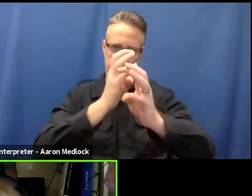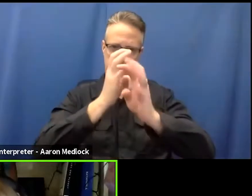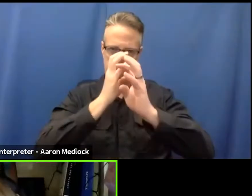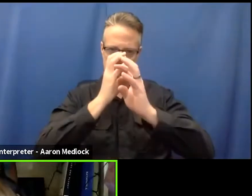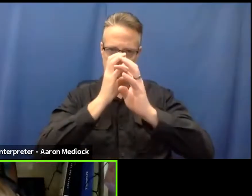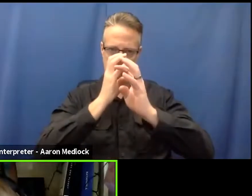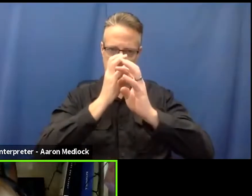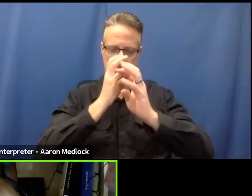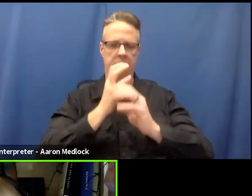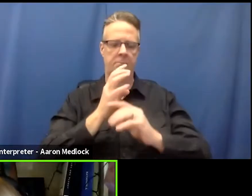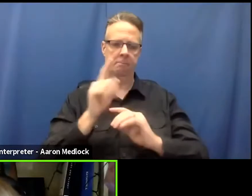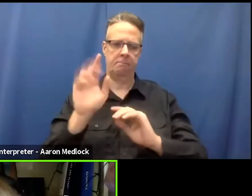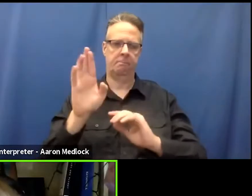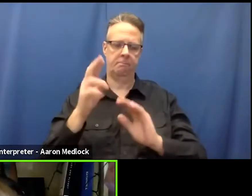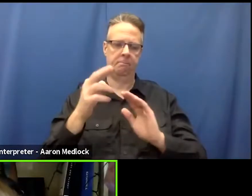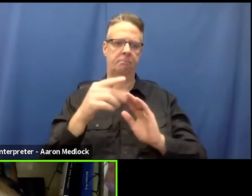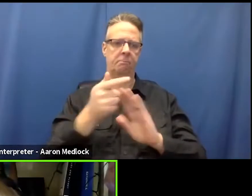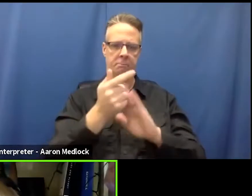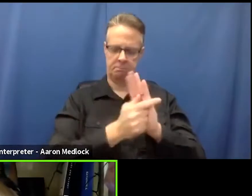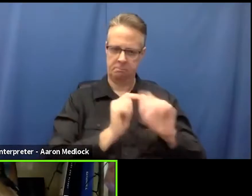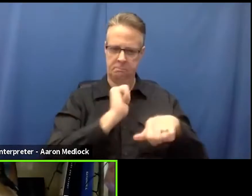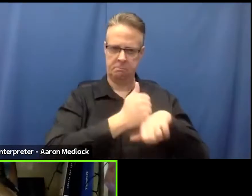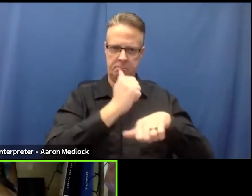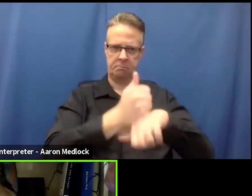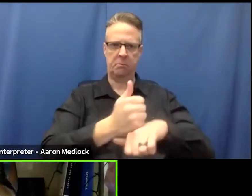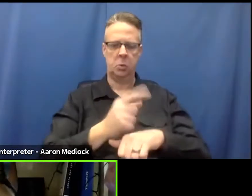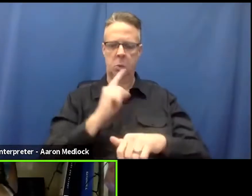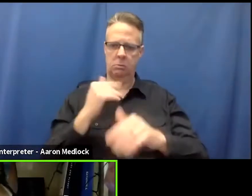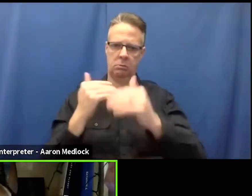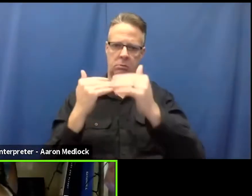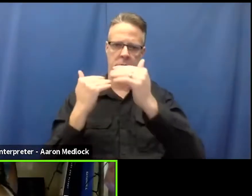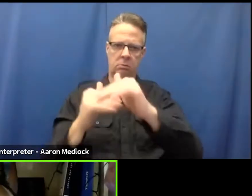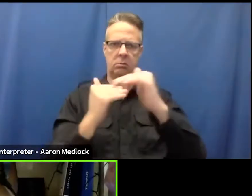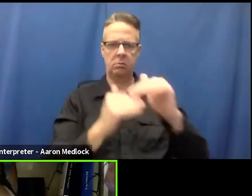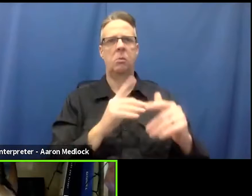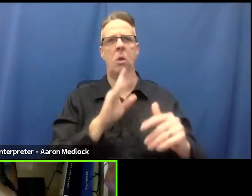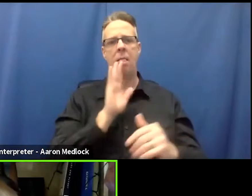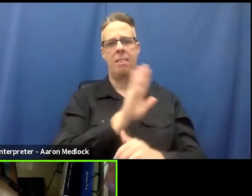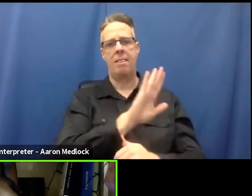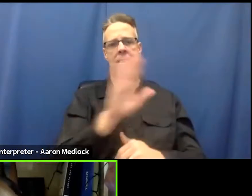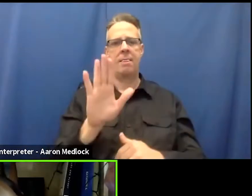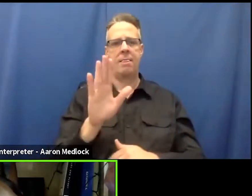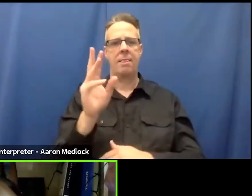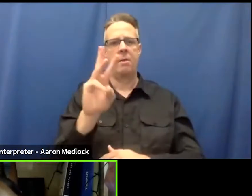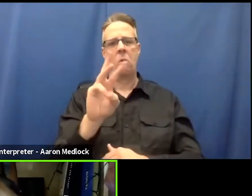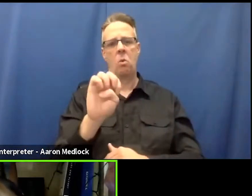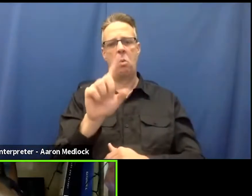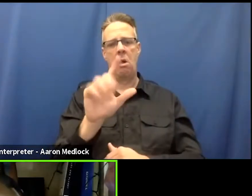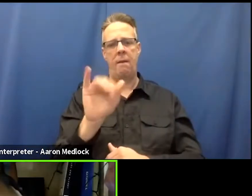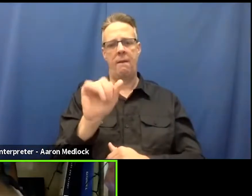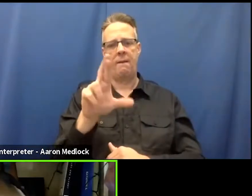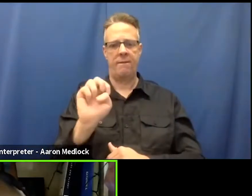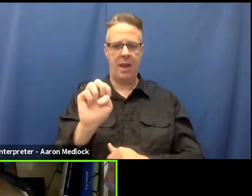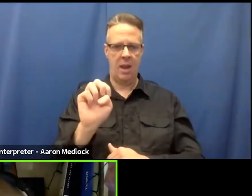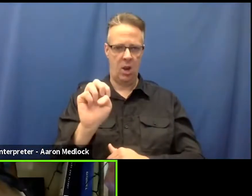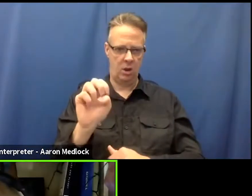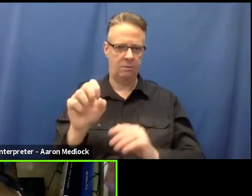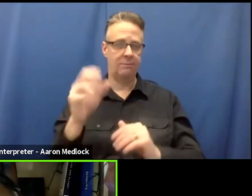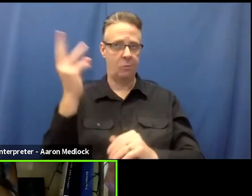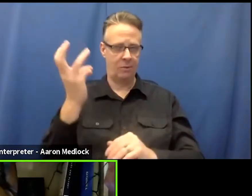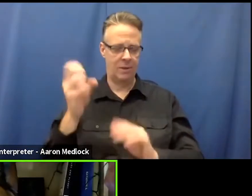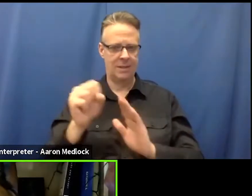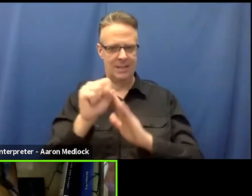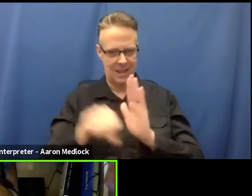austerity measures that very much stripped back the welfare state and assistance, in particular for disabled